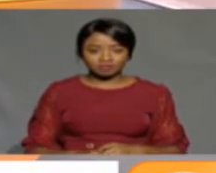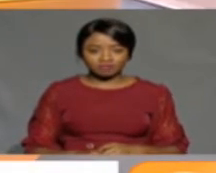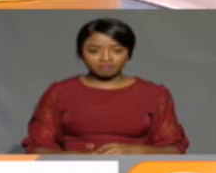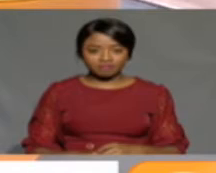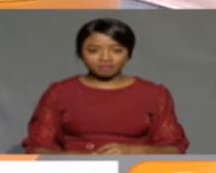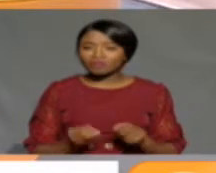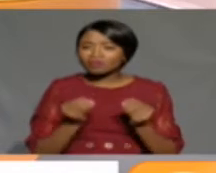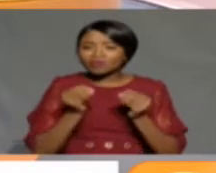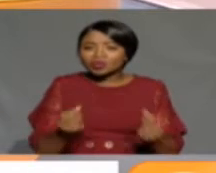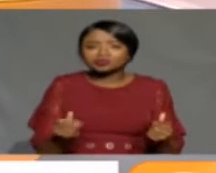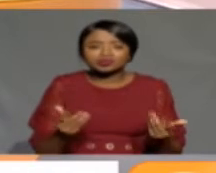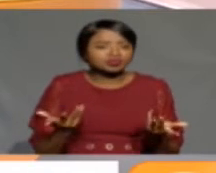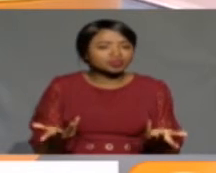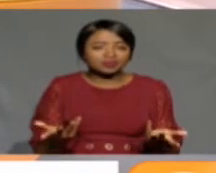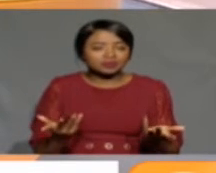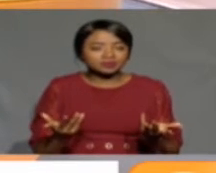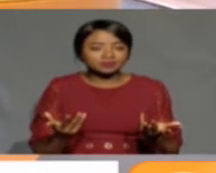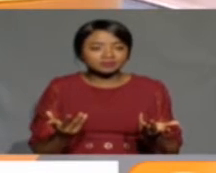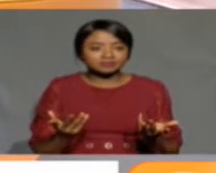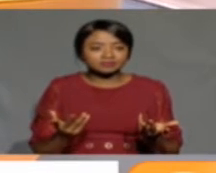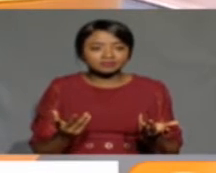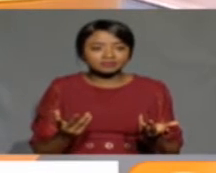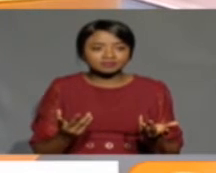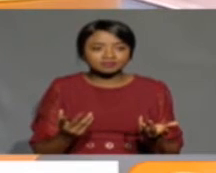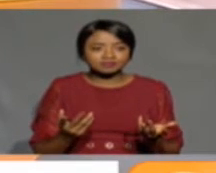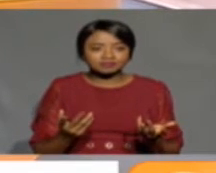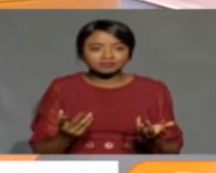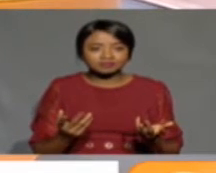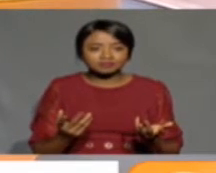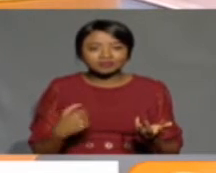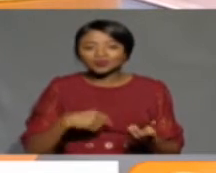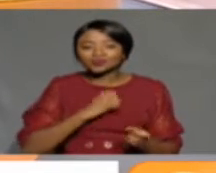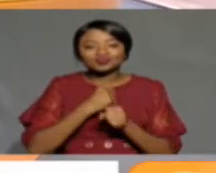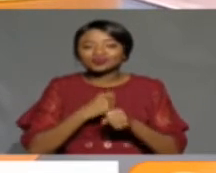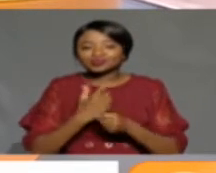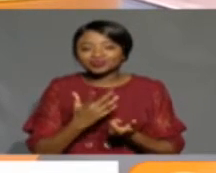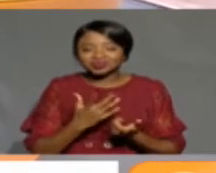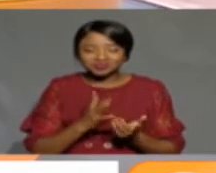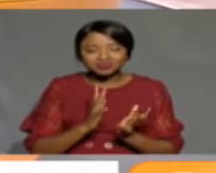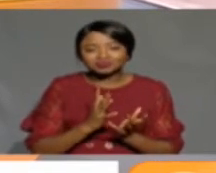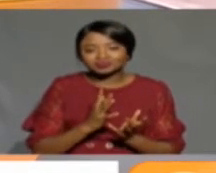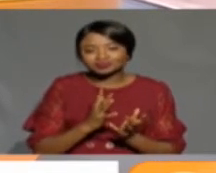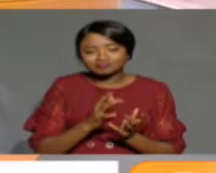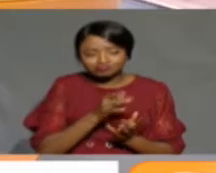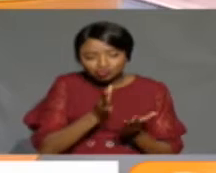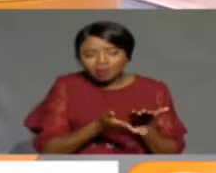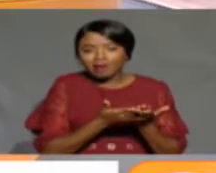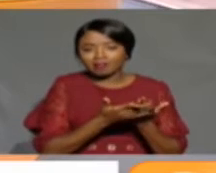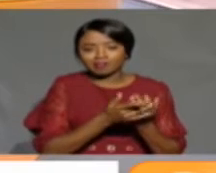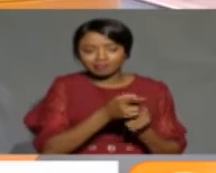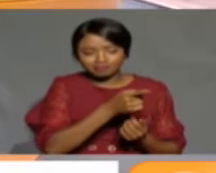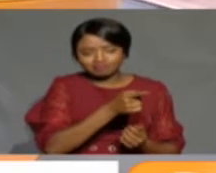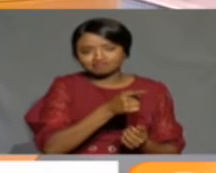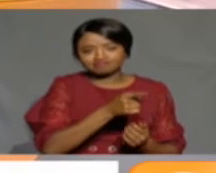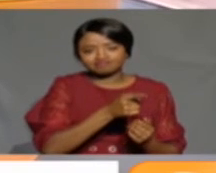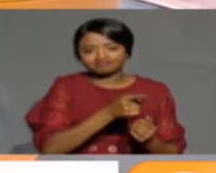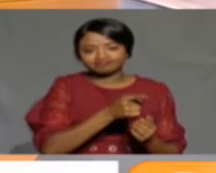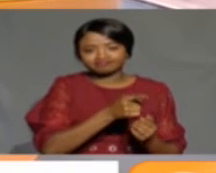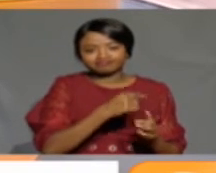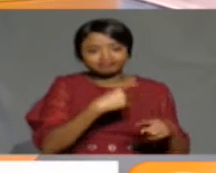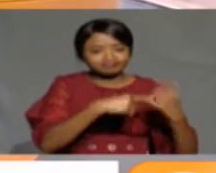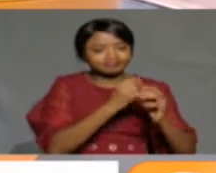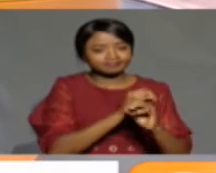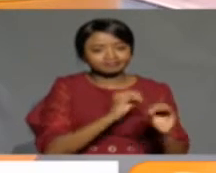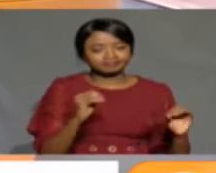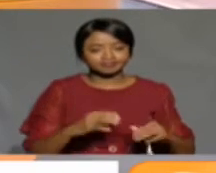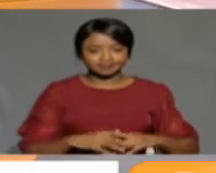What is the solution? I mean, we want to stay away from the politics and everything, but how do we make sure that this is something that, you know,